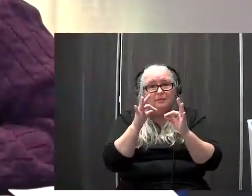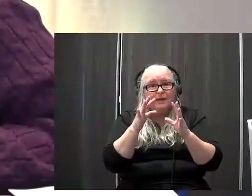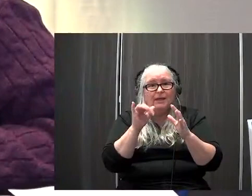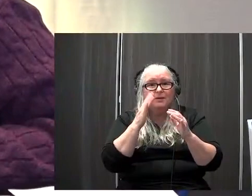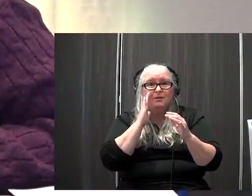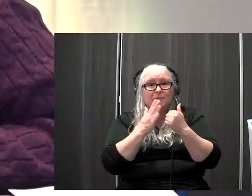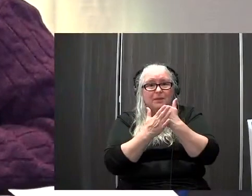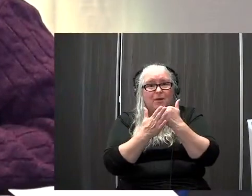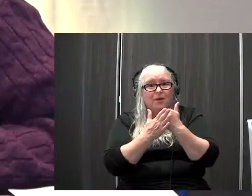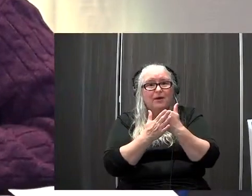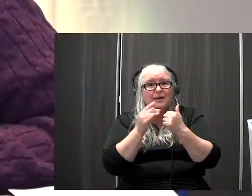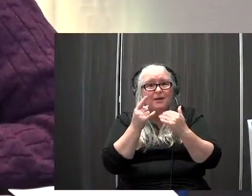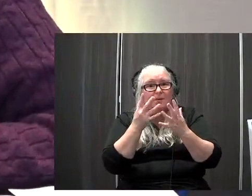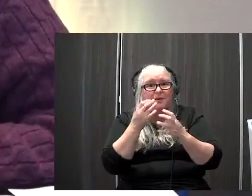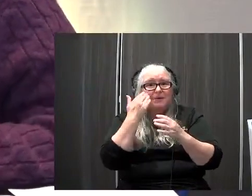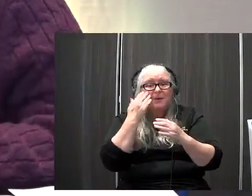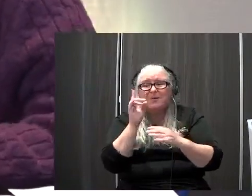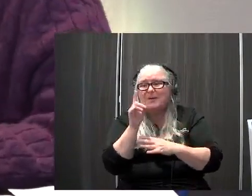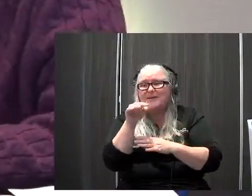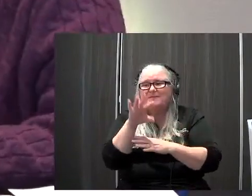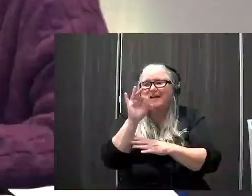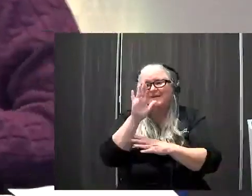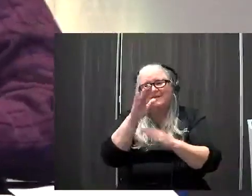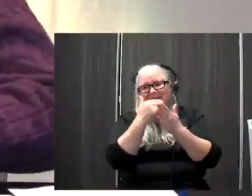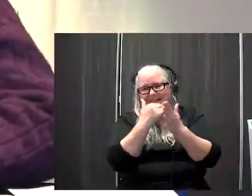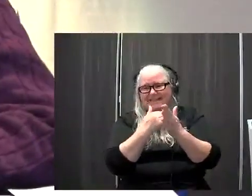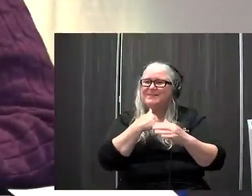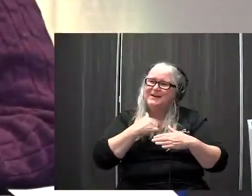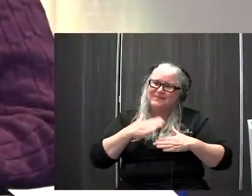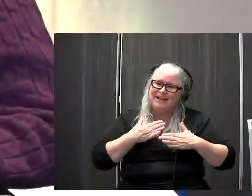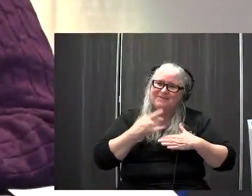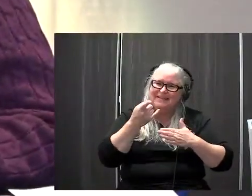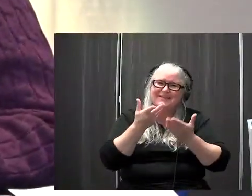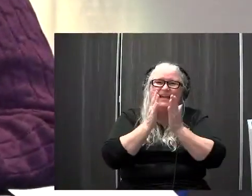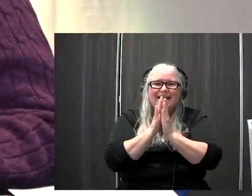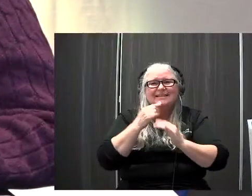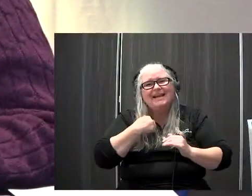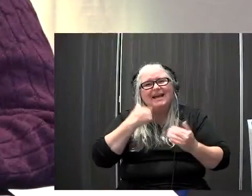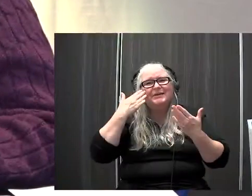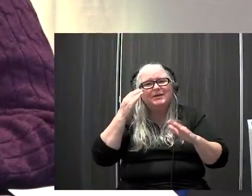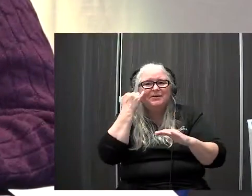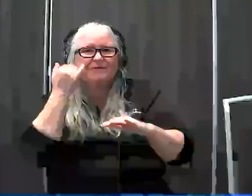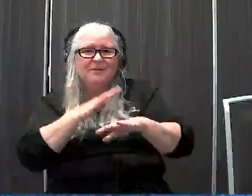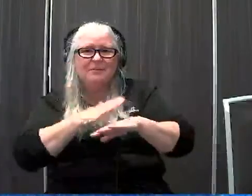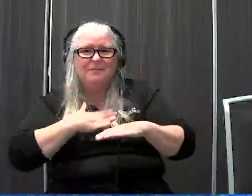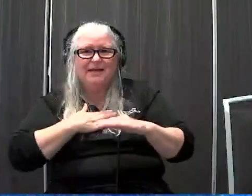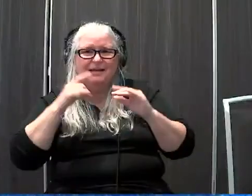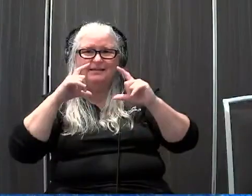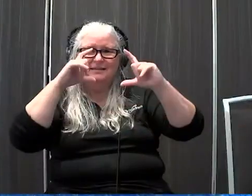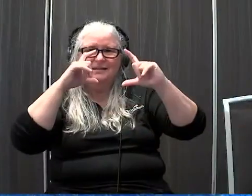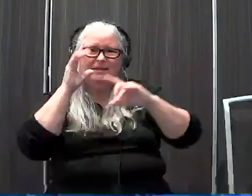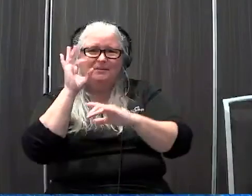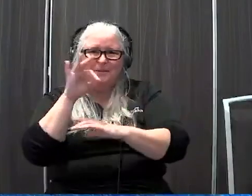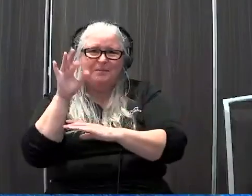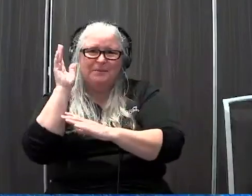find your checklist. Well, I'm glad you asked. Is that your next one? All right. I don't know if it's on my slide, but we do. I think